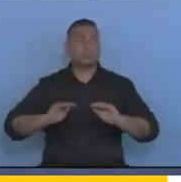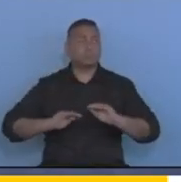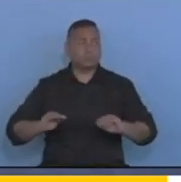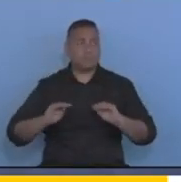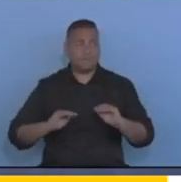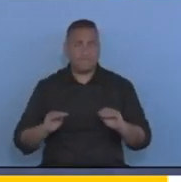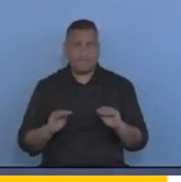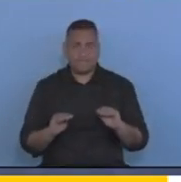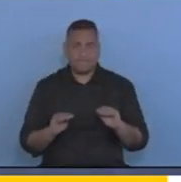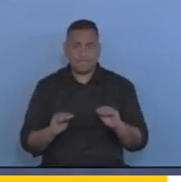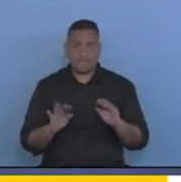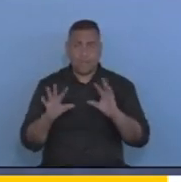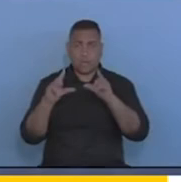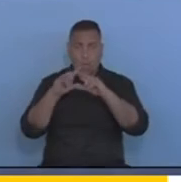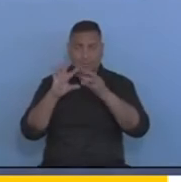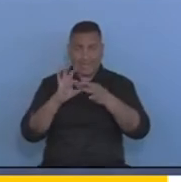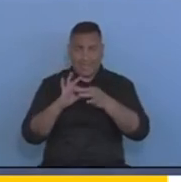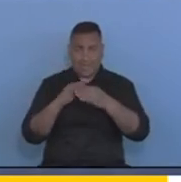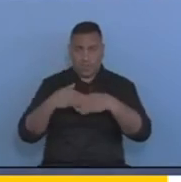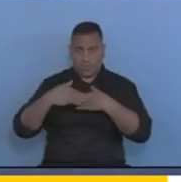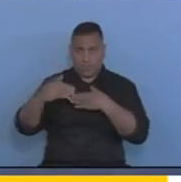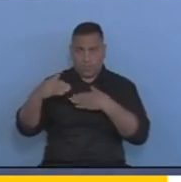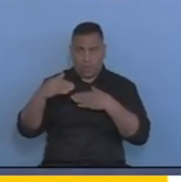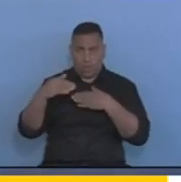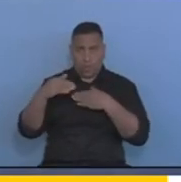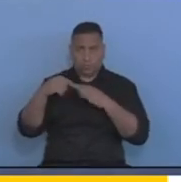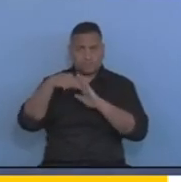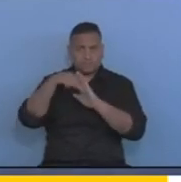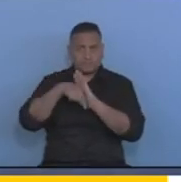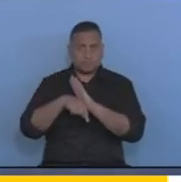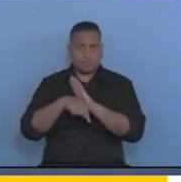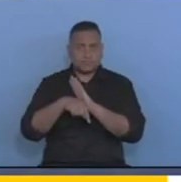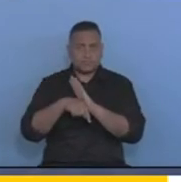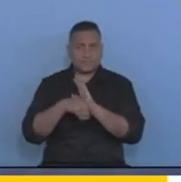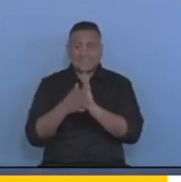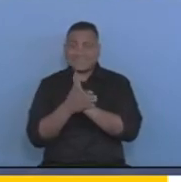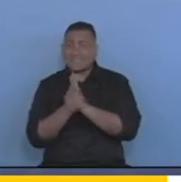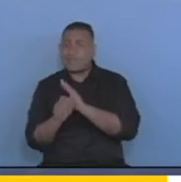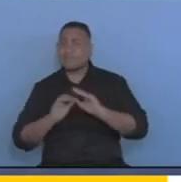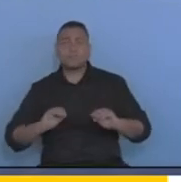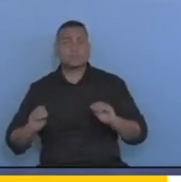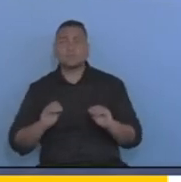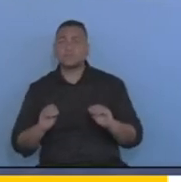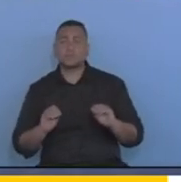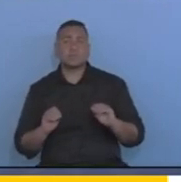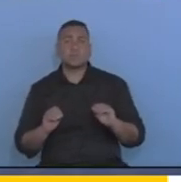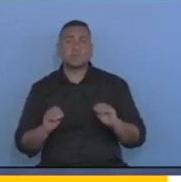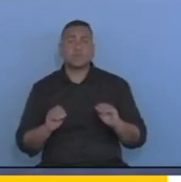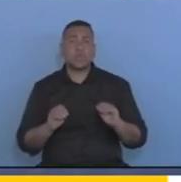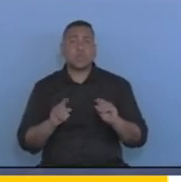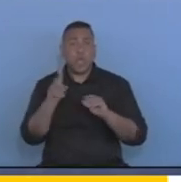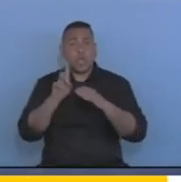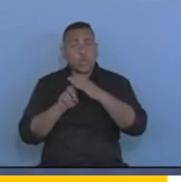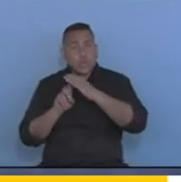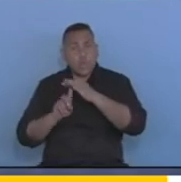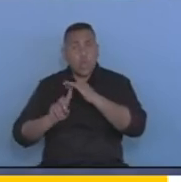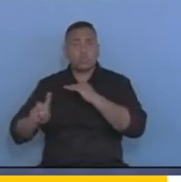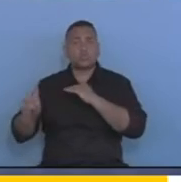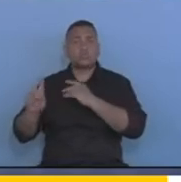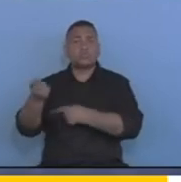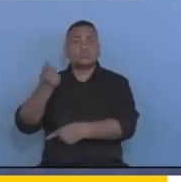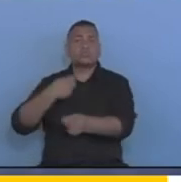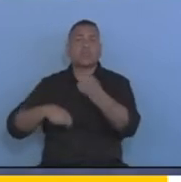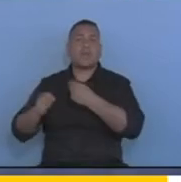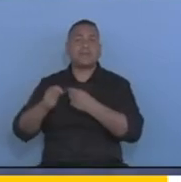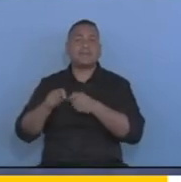went a step further, not just with upskilling, but actually taking them to a trade test. And that is the highest that a